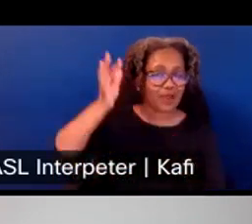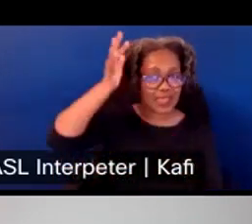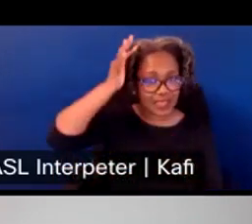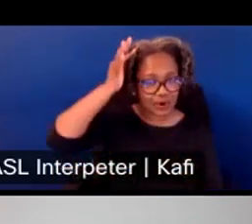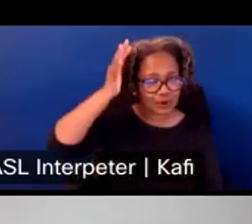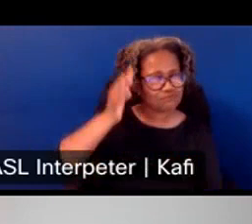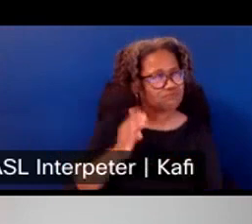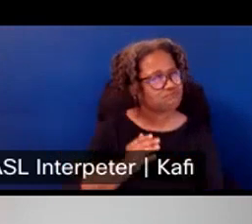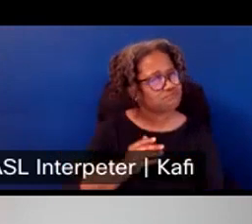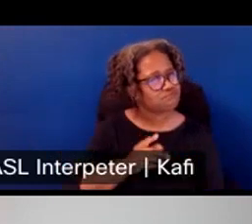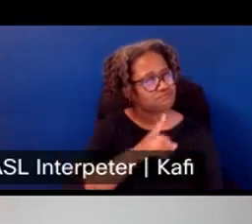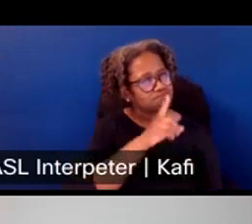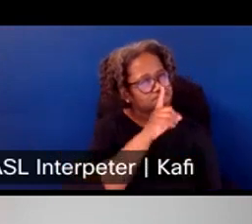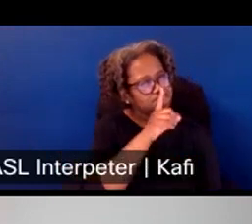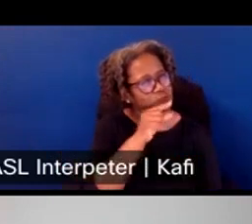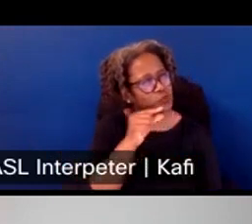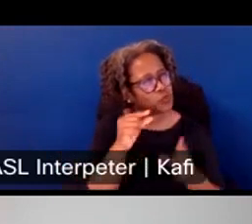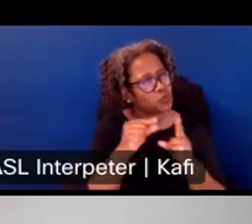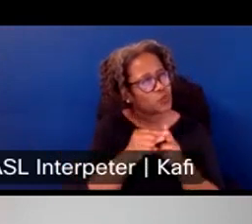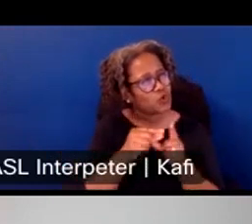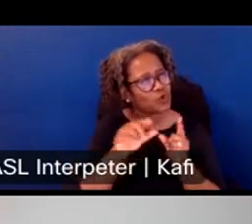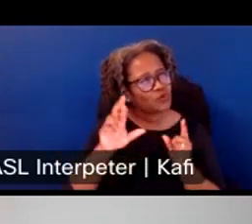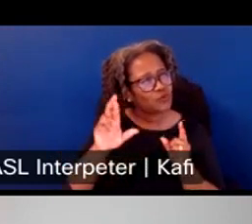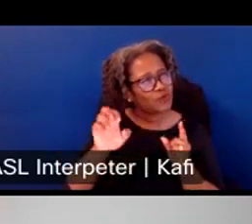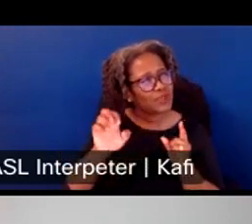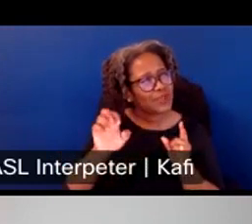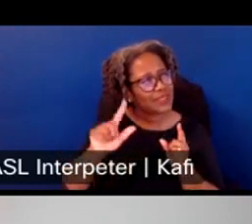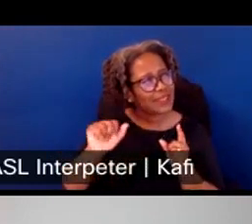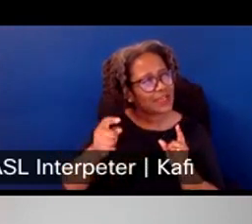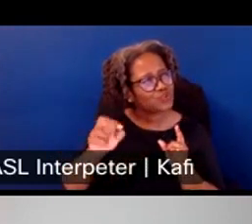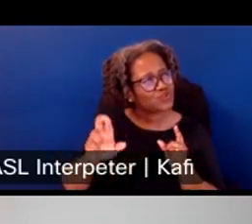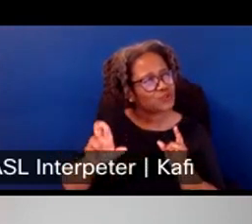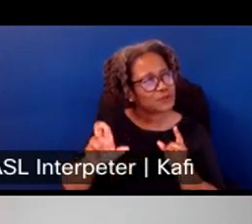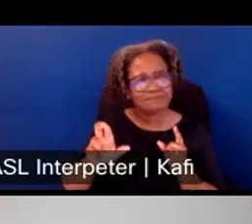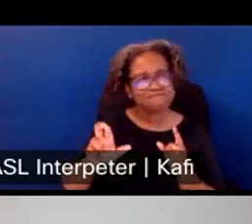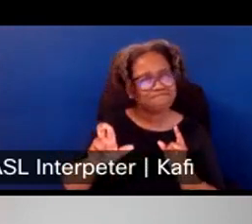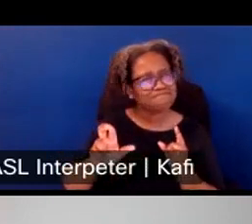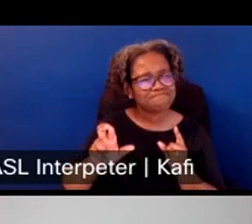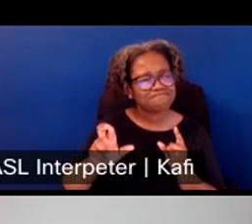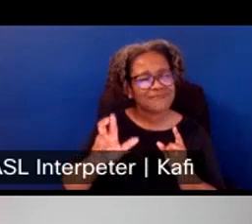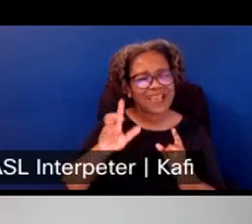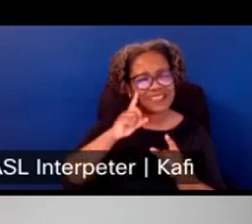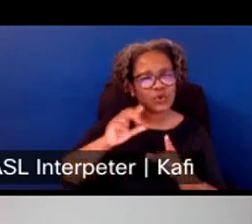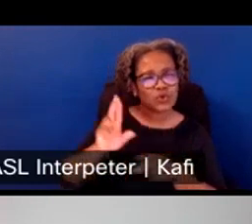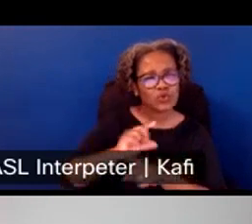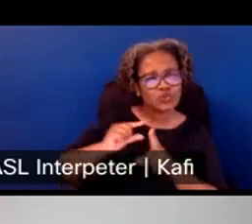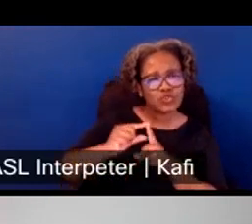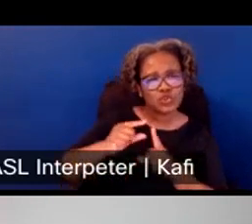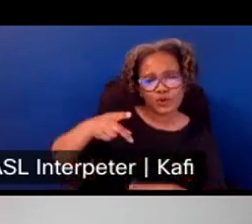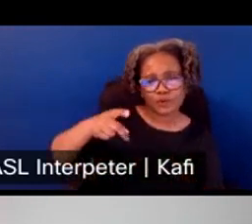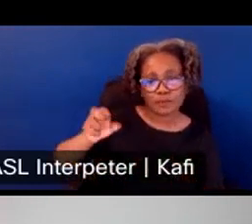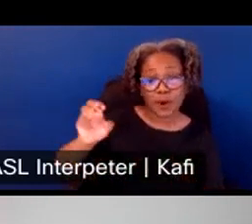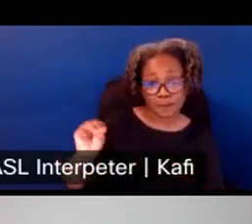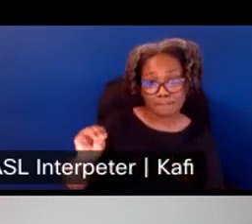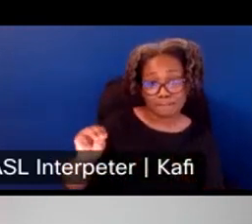even an older word. But whatever they were, they burned scalps,